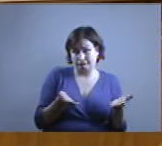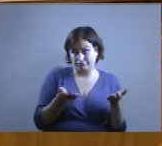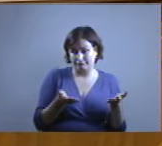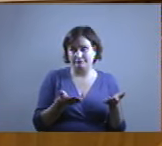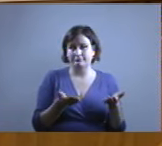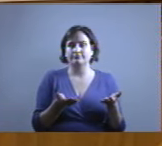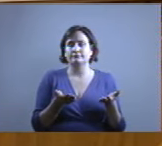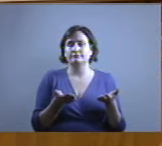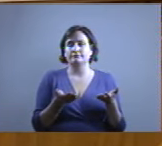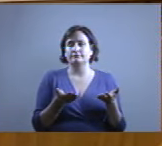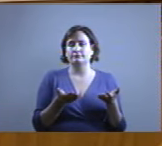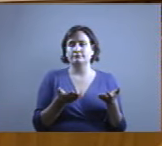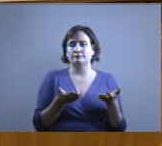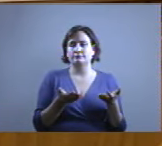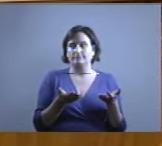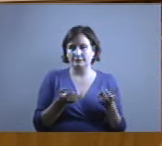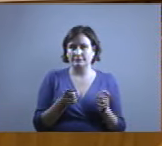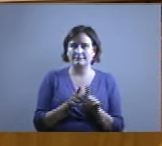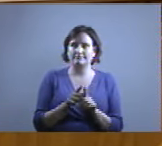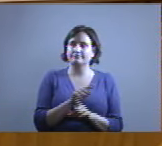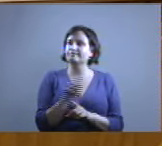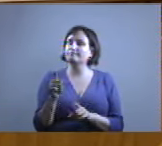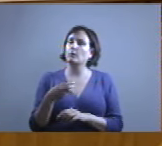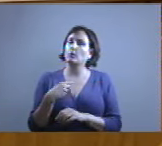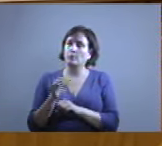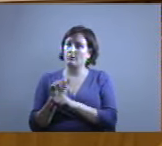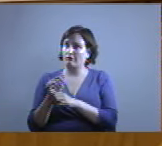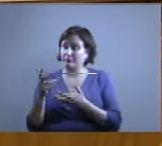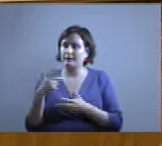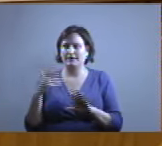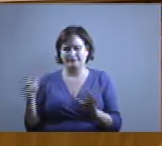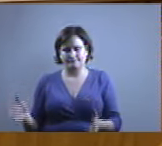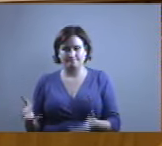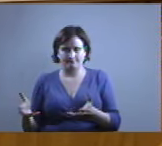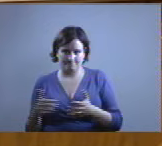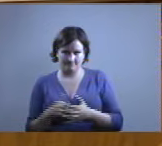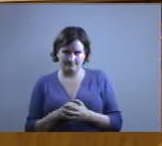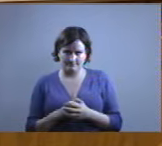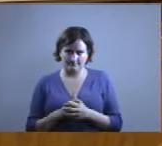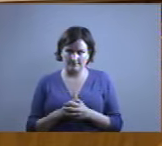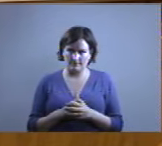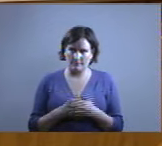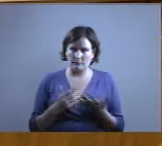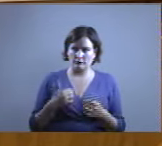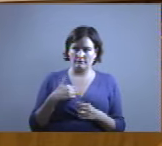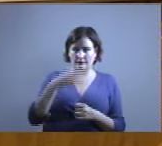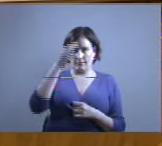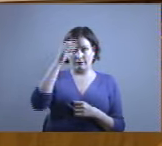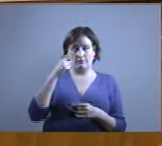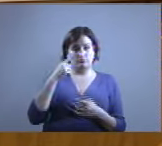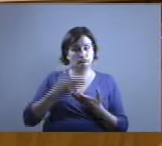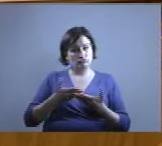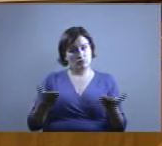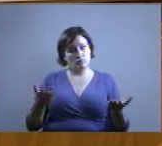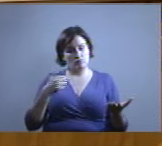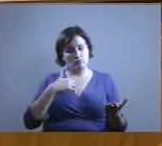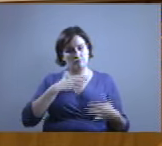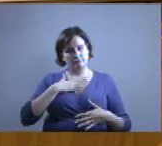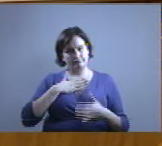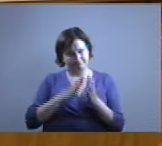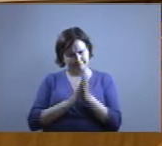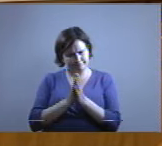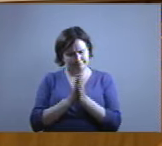also generally unemployed people of all youth. And clearly what we are demonstrating as government is our determination that